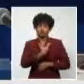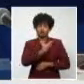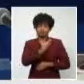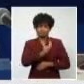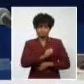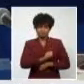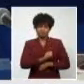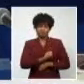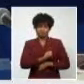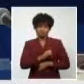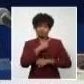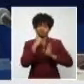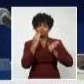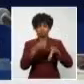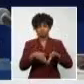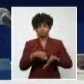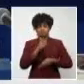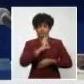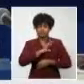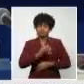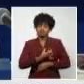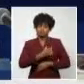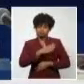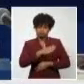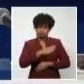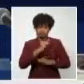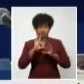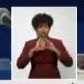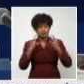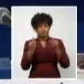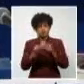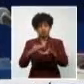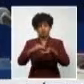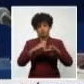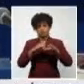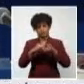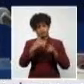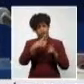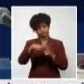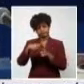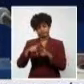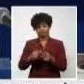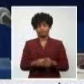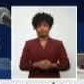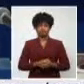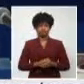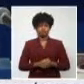and we convey our condolences to his family and colleagues.